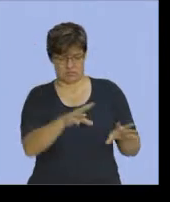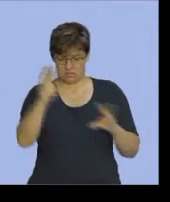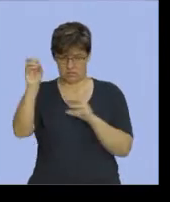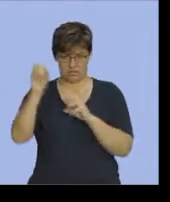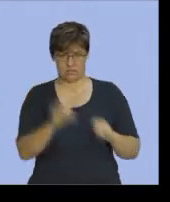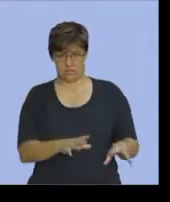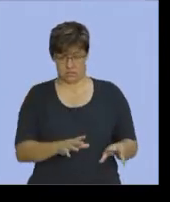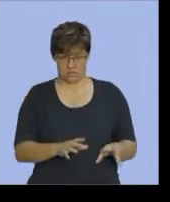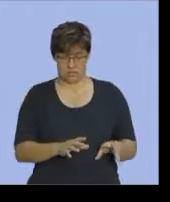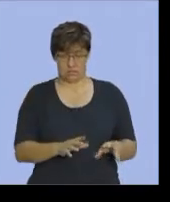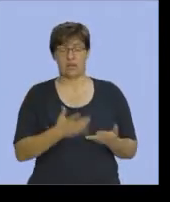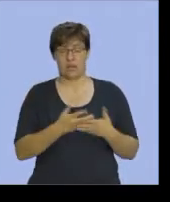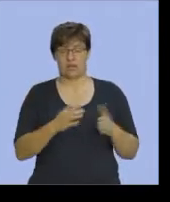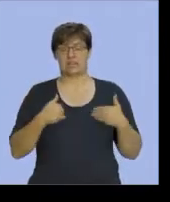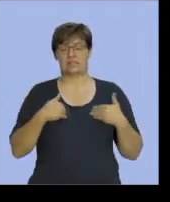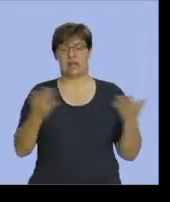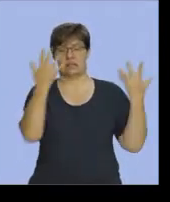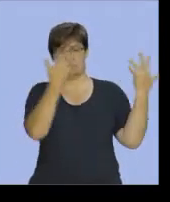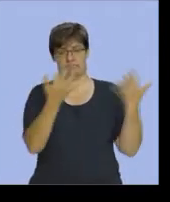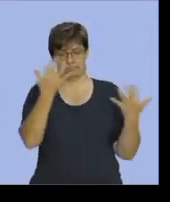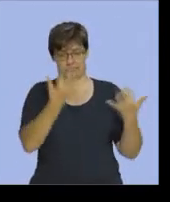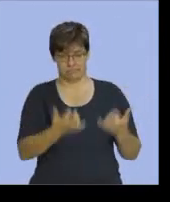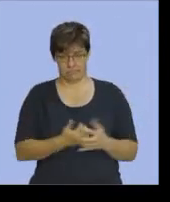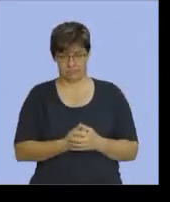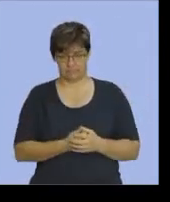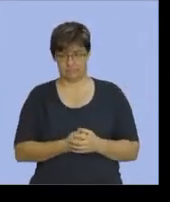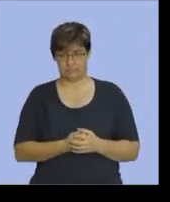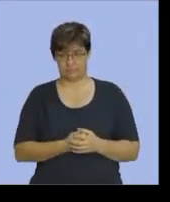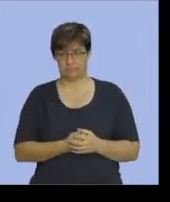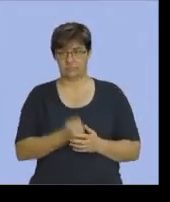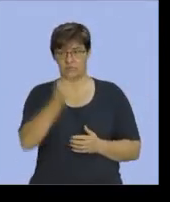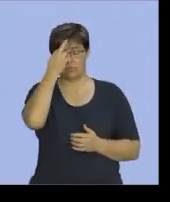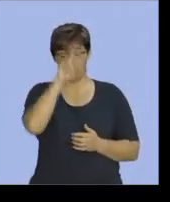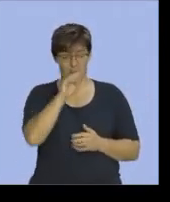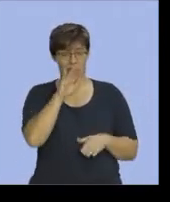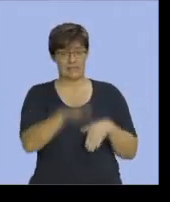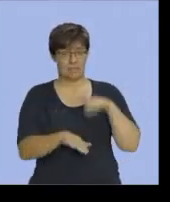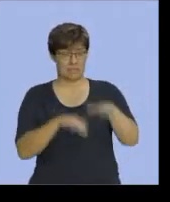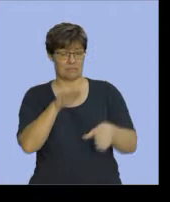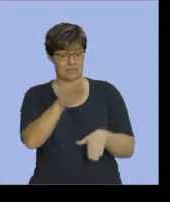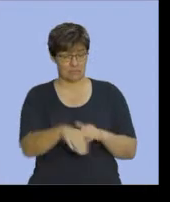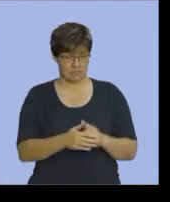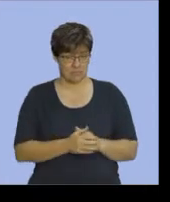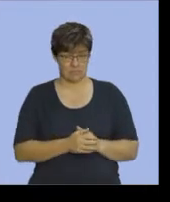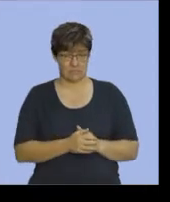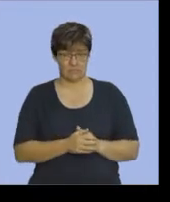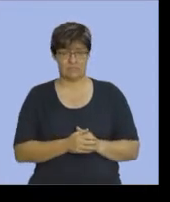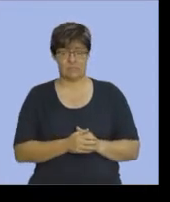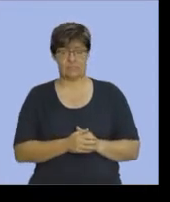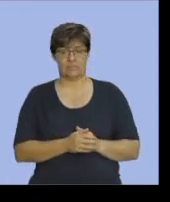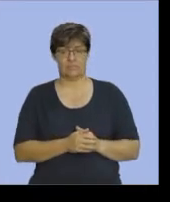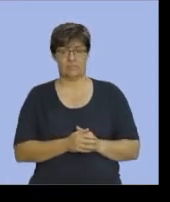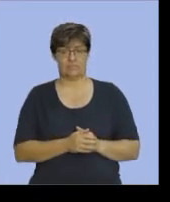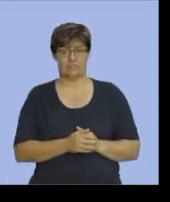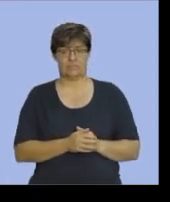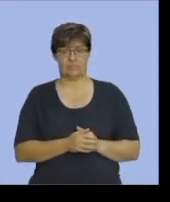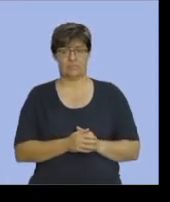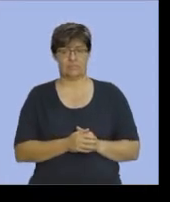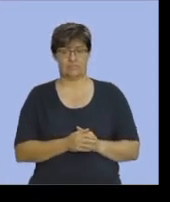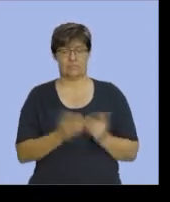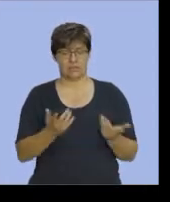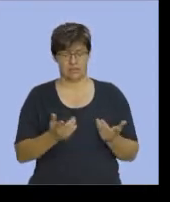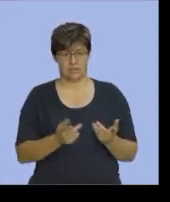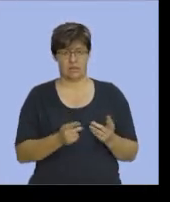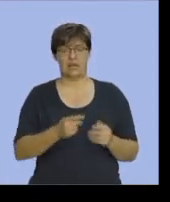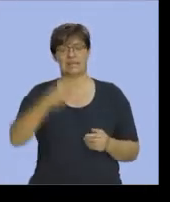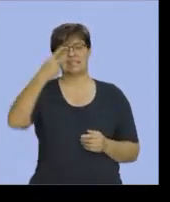to substitute straight away and then start calculating. And then remember the steps I gave you in our previous lesson.